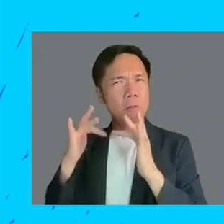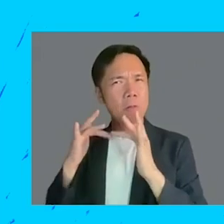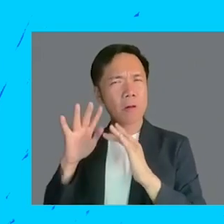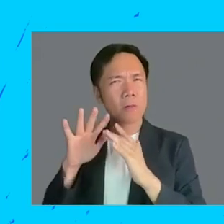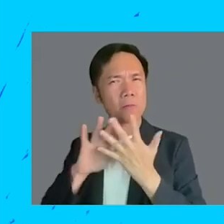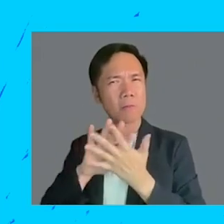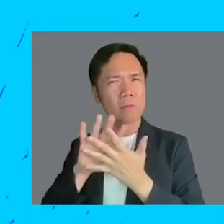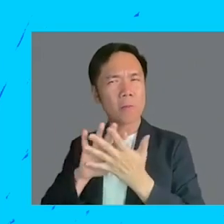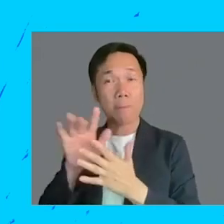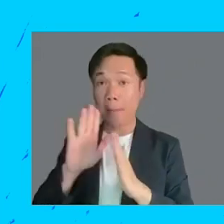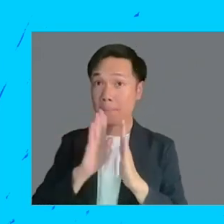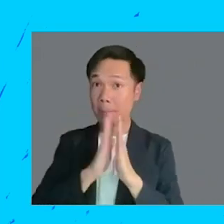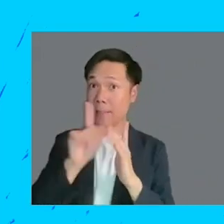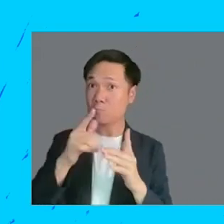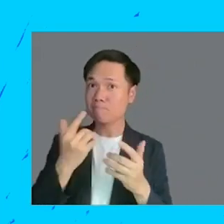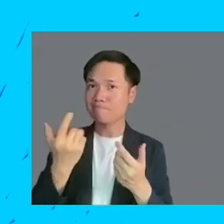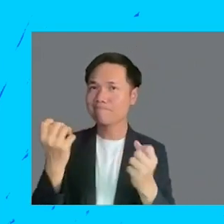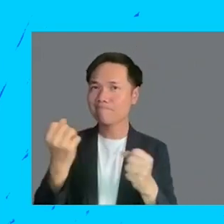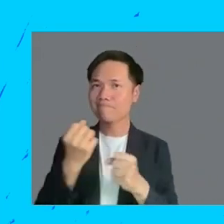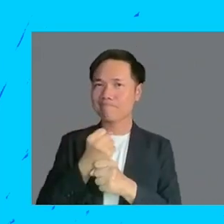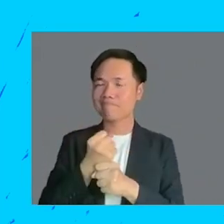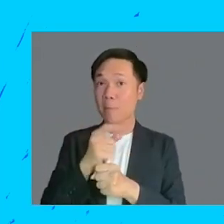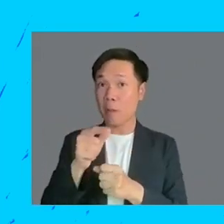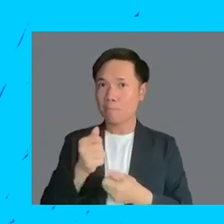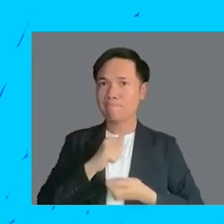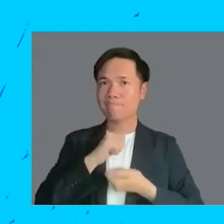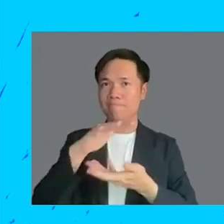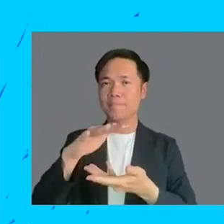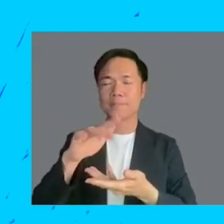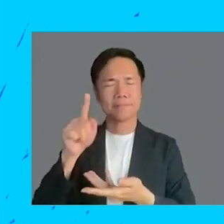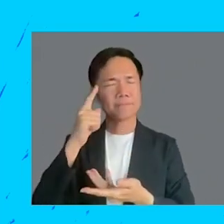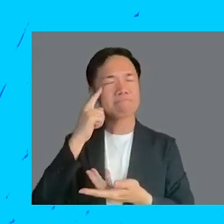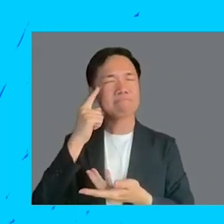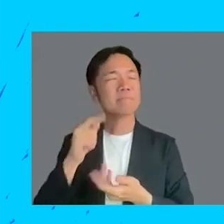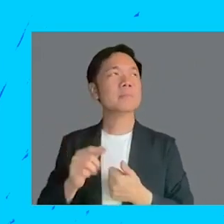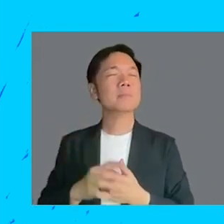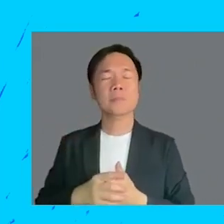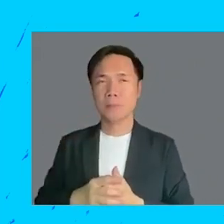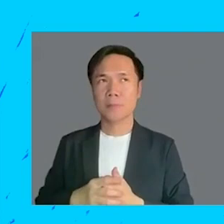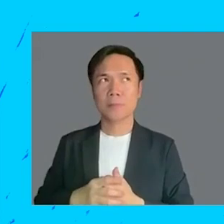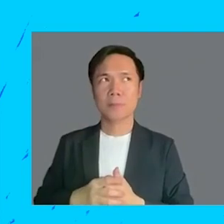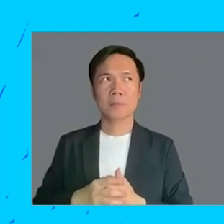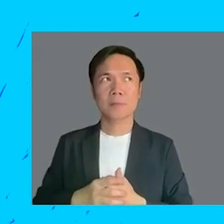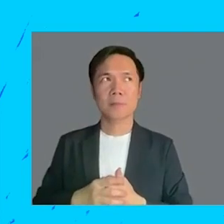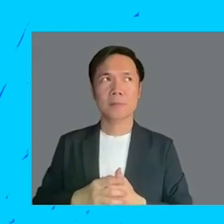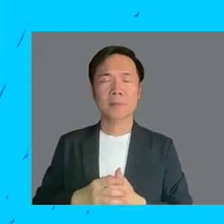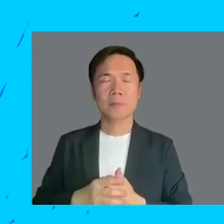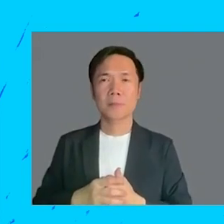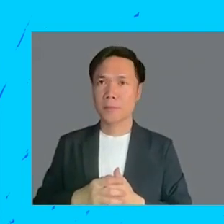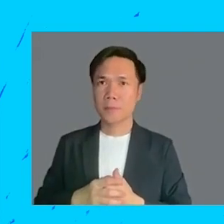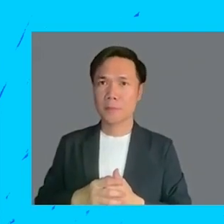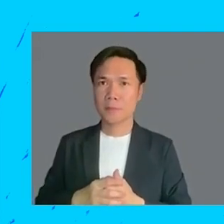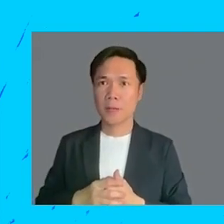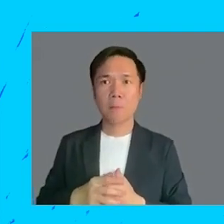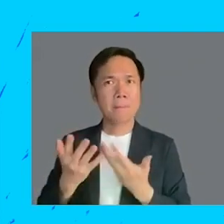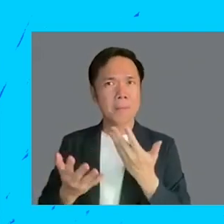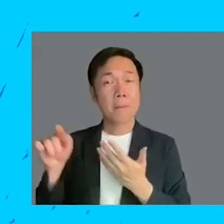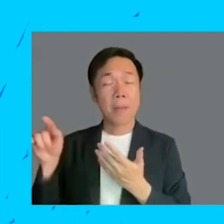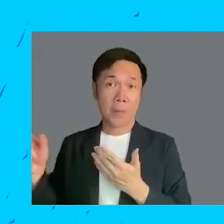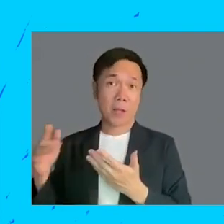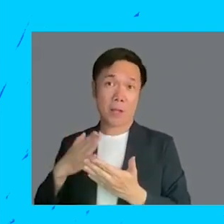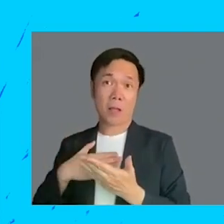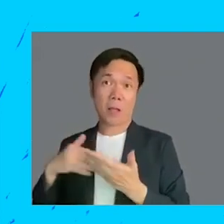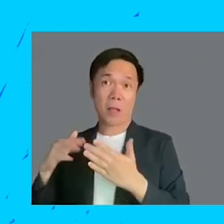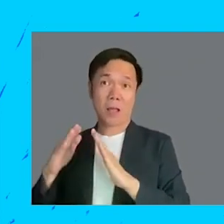that clinics, most especially in rural areas where I come from, do not have the necessary equipment to run and